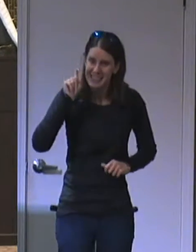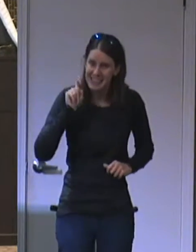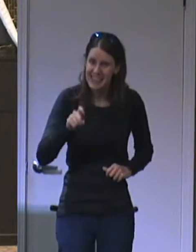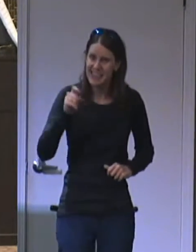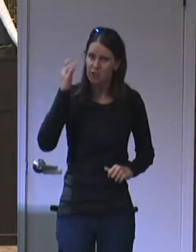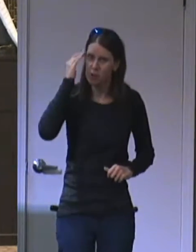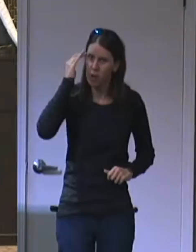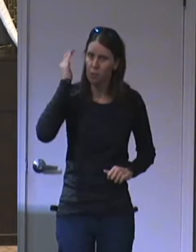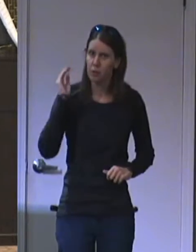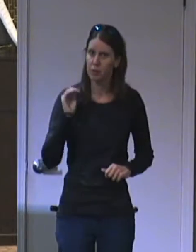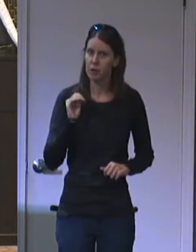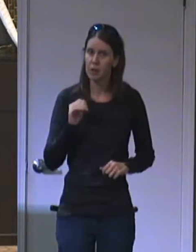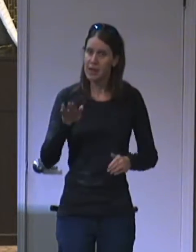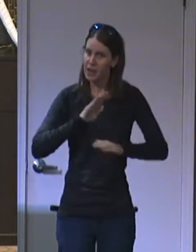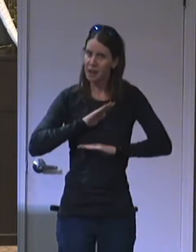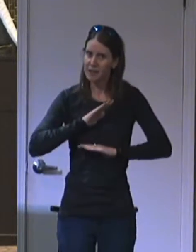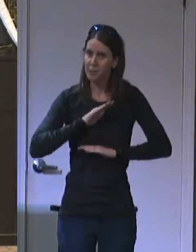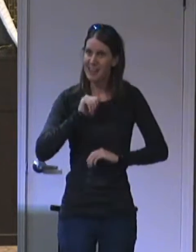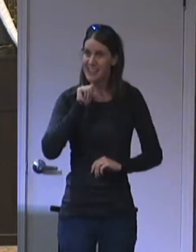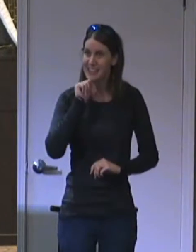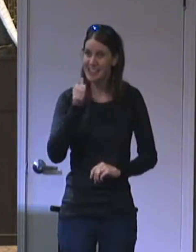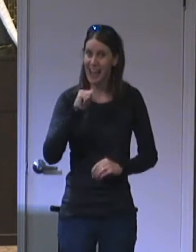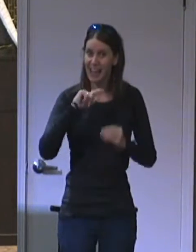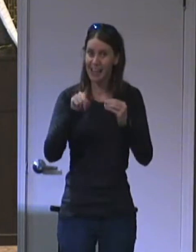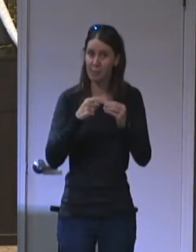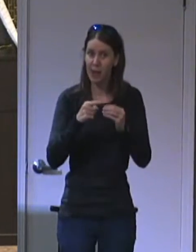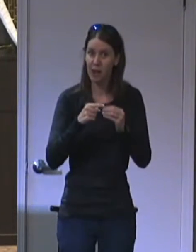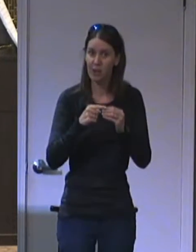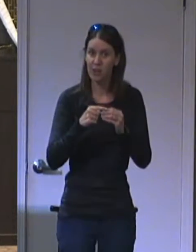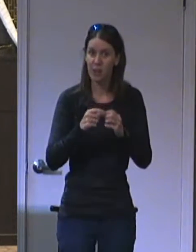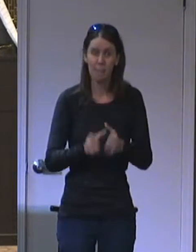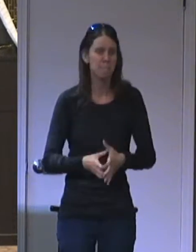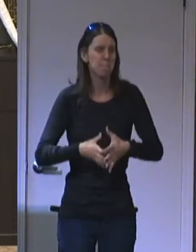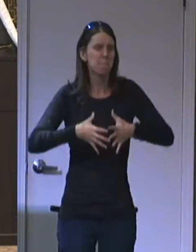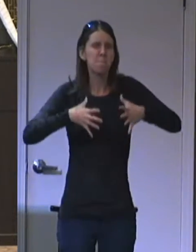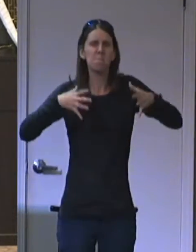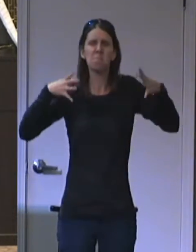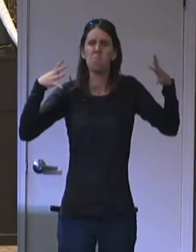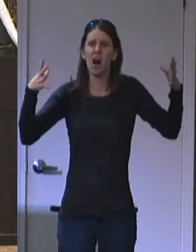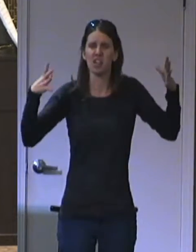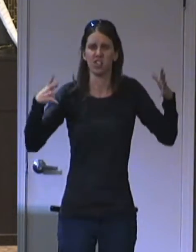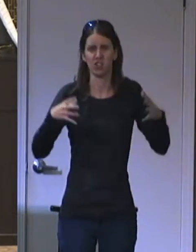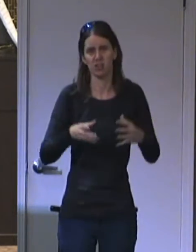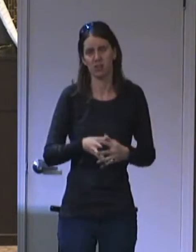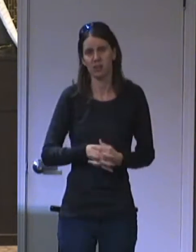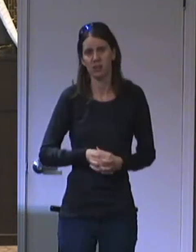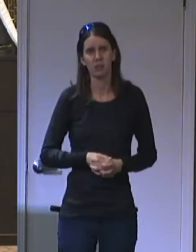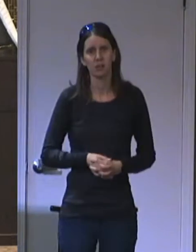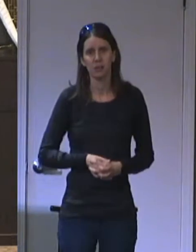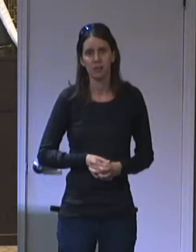get a hold of is contentment is not about abundance.